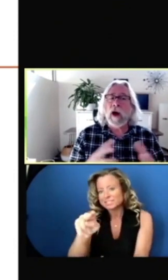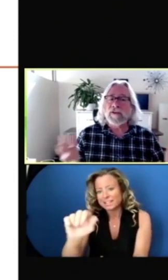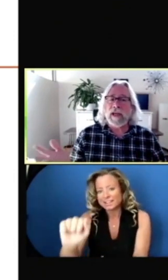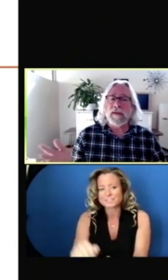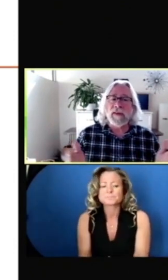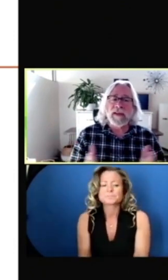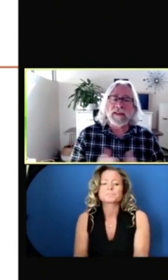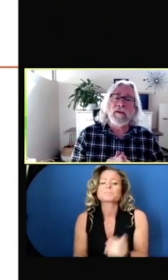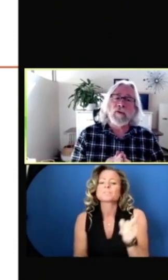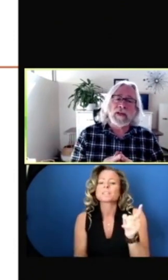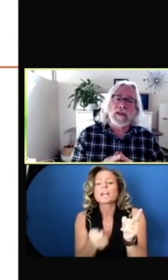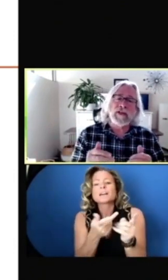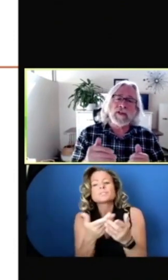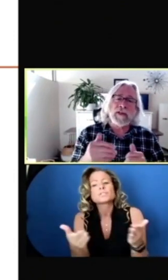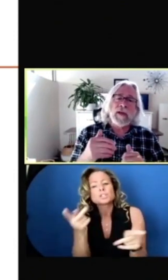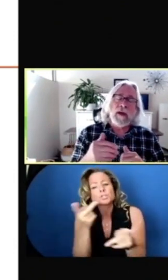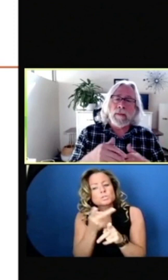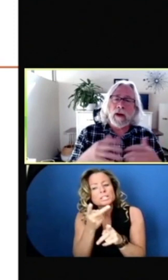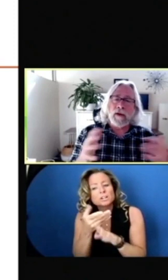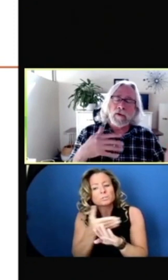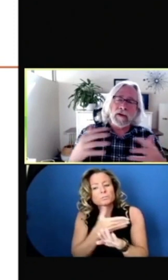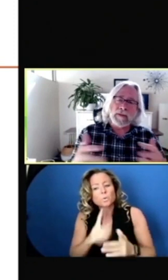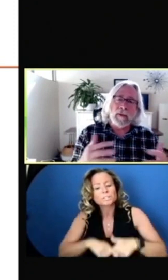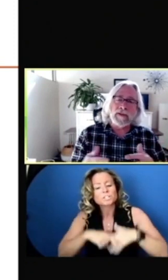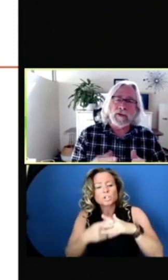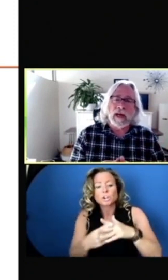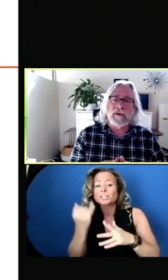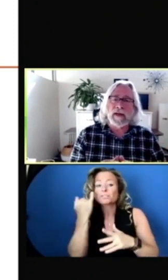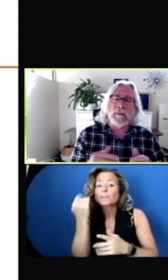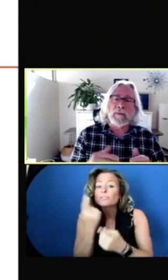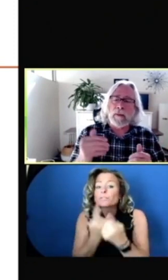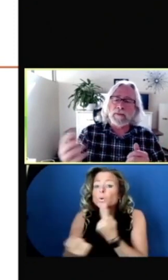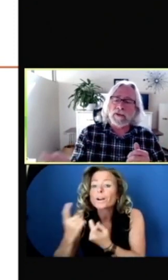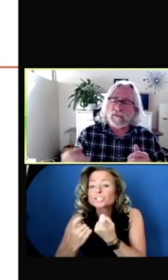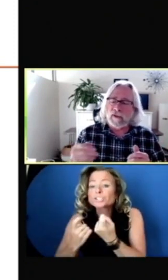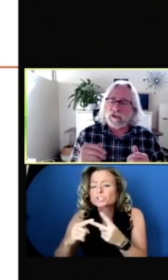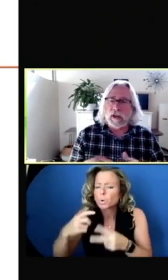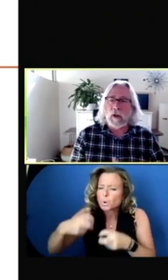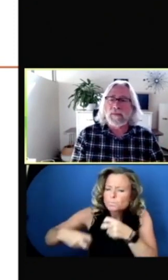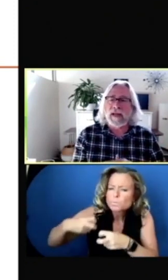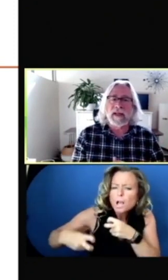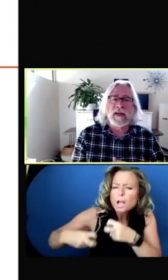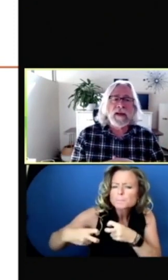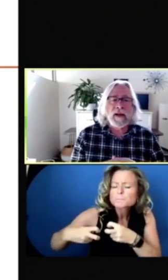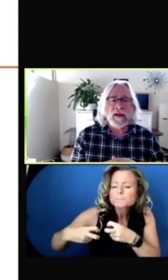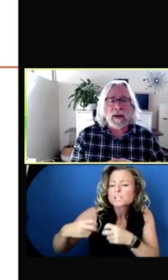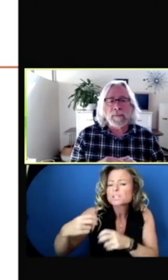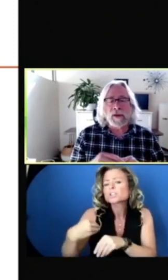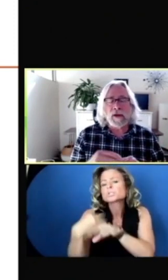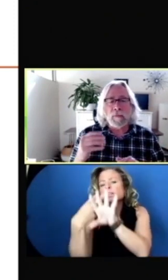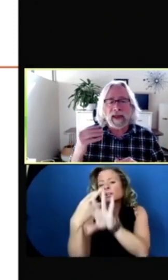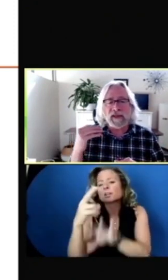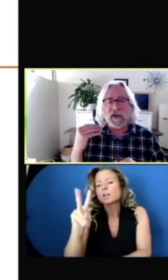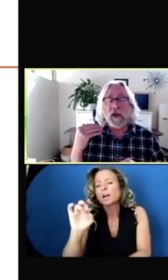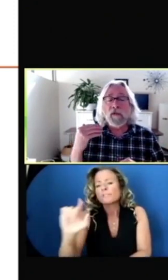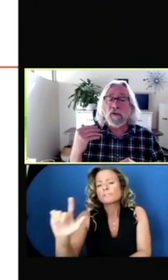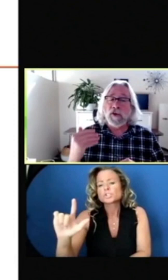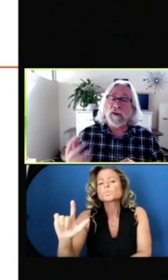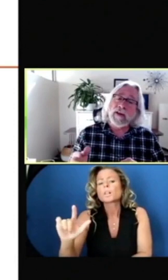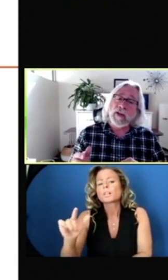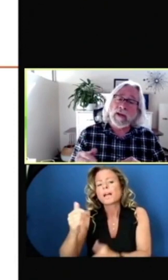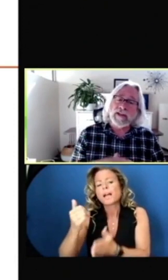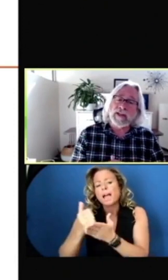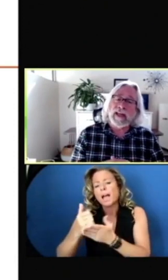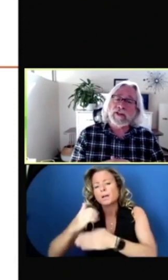A few housekeeping things. If you have questions about your experience or you're having any problems, there's a virtual help desk at the bottom of the homepage. For